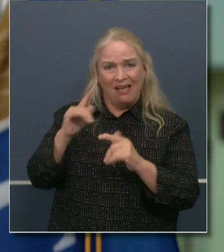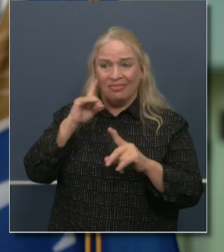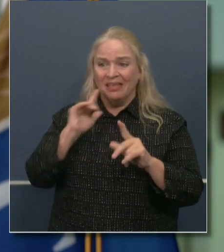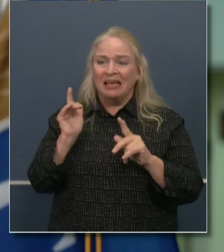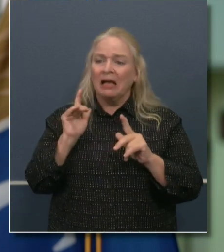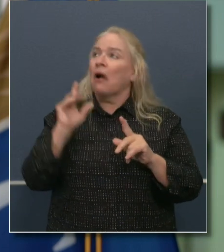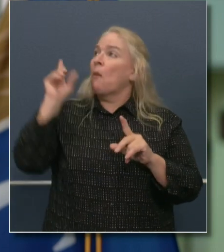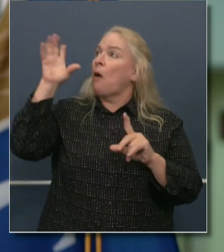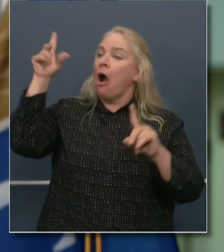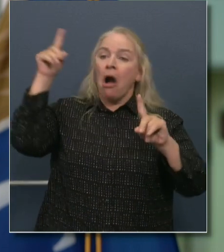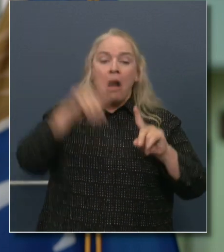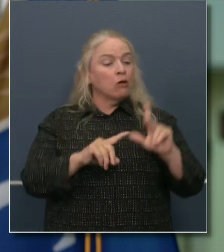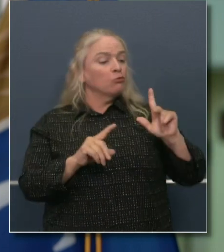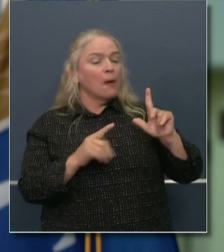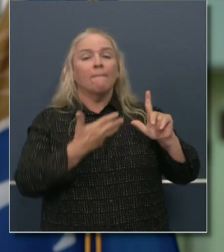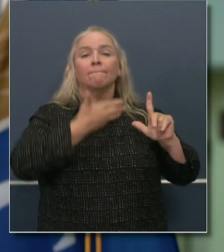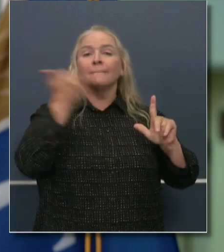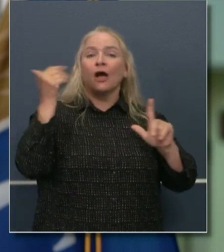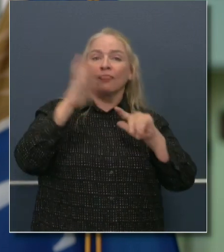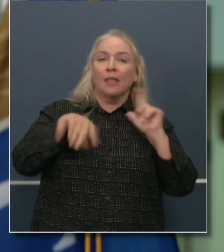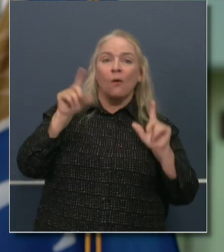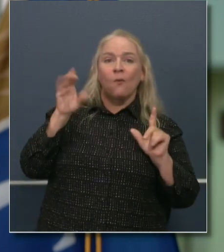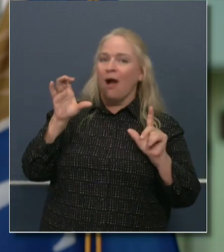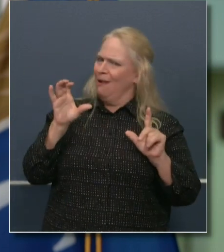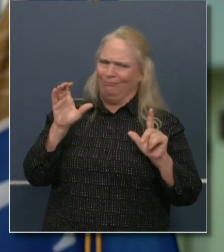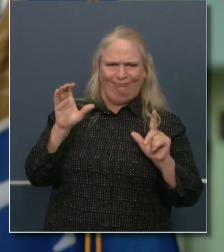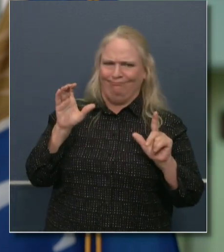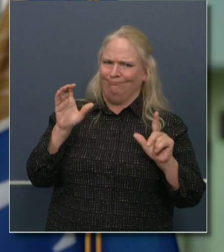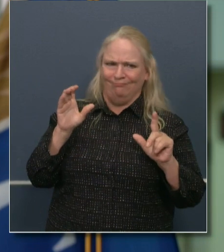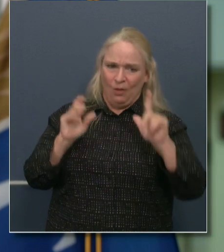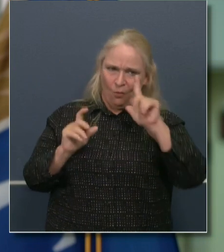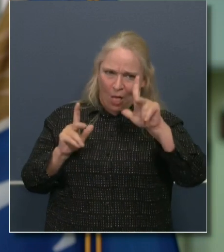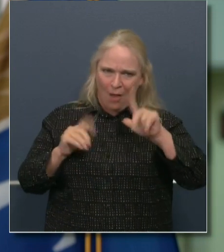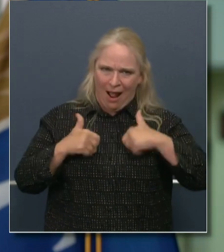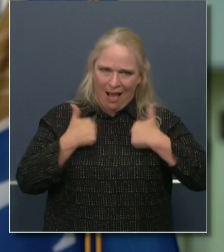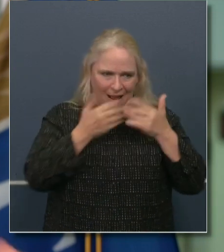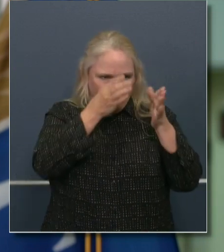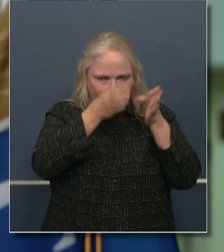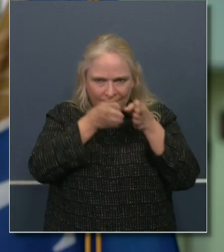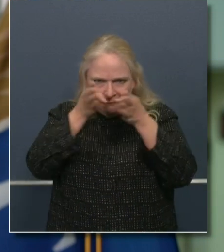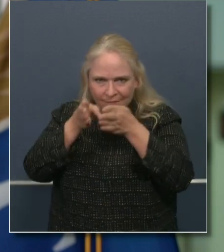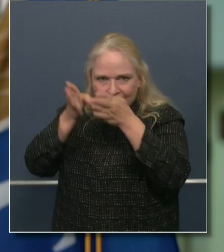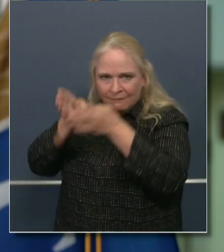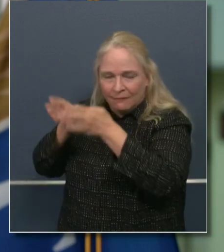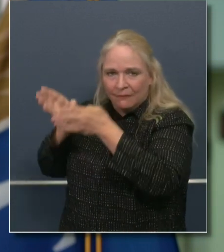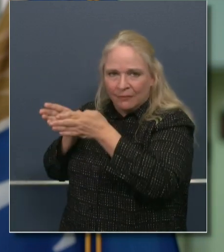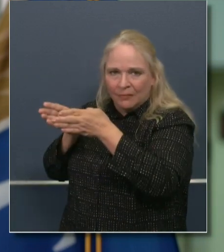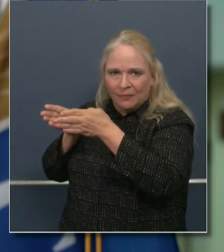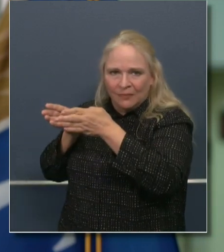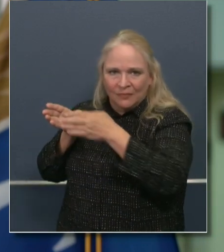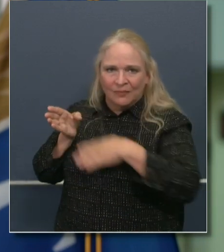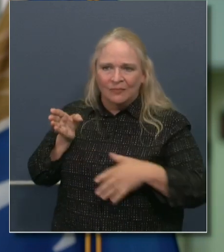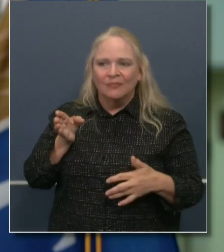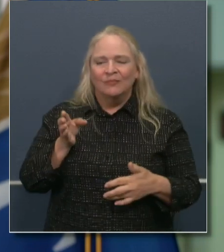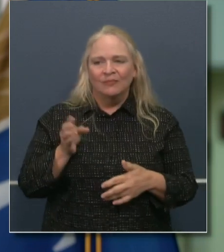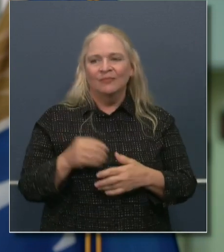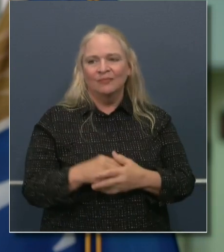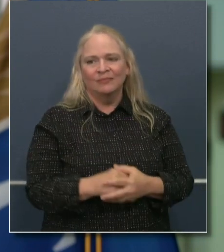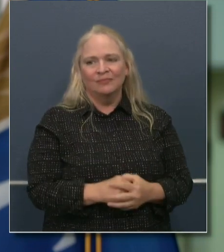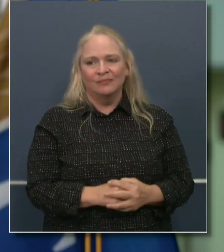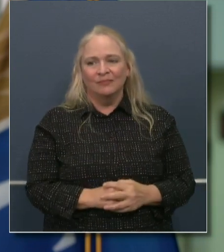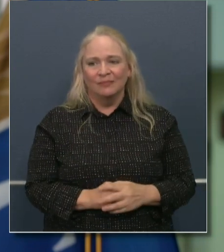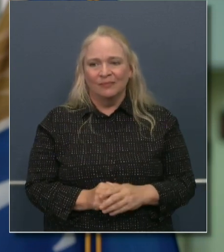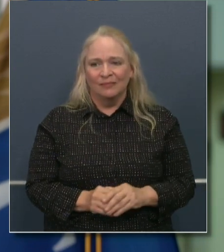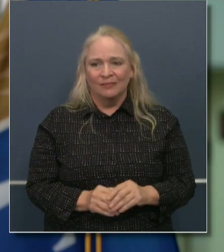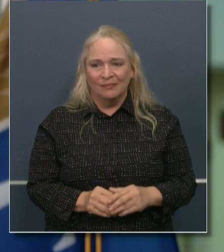I'll remind you, a week or so ago, I was reporting just 6 lives lost, and then a few days later, well in excess of 100